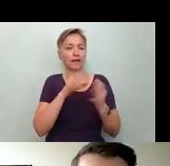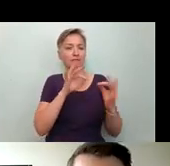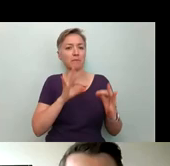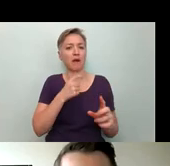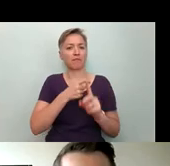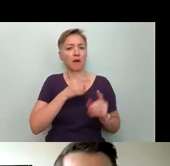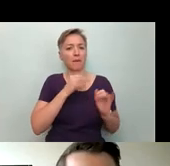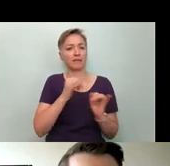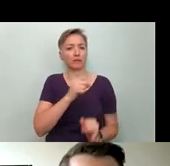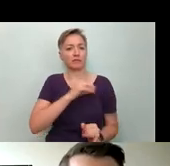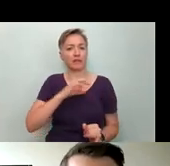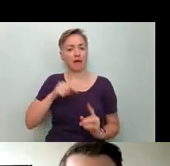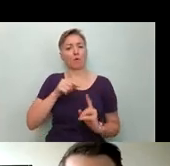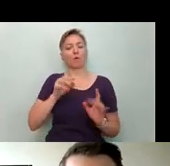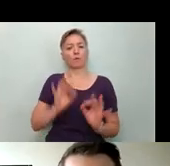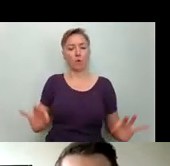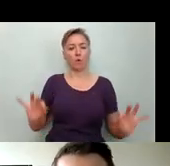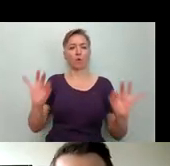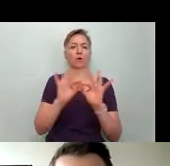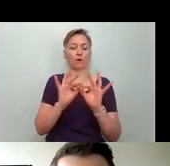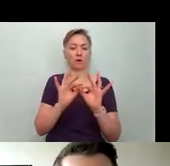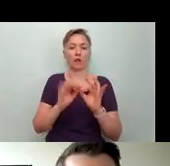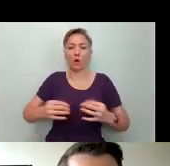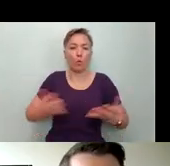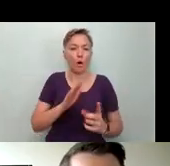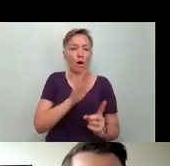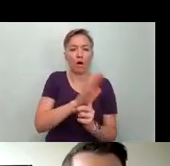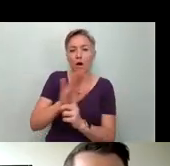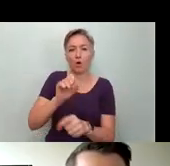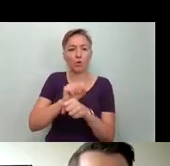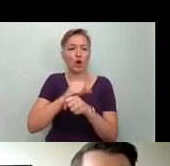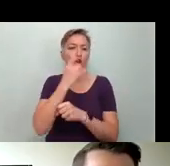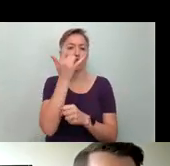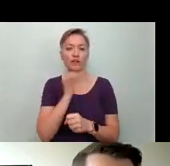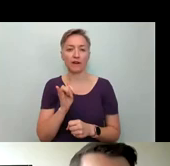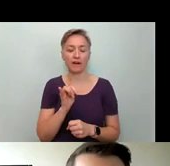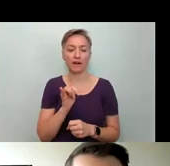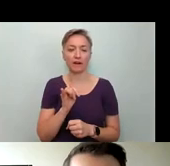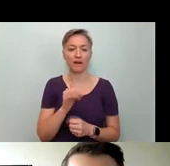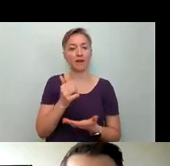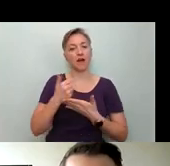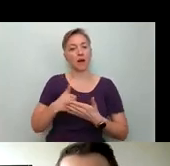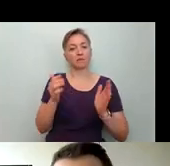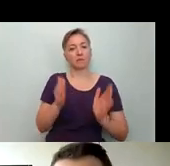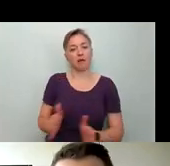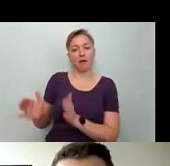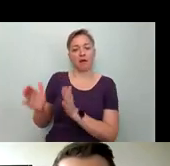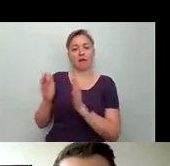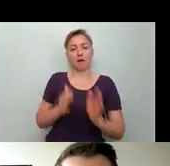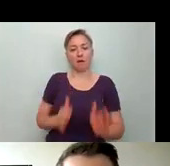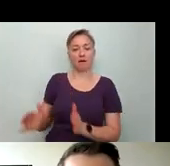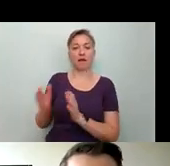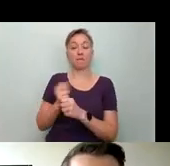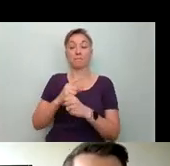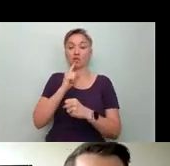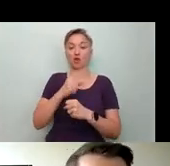as we go along on the nature of the work and trying to ensure that as we plan for where different jobs become mapped, they're mapped to the right